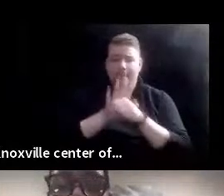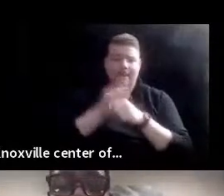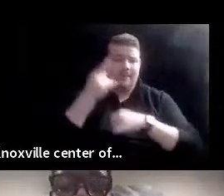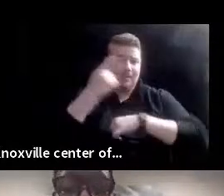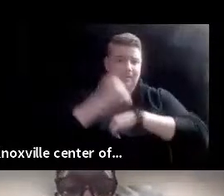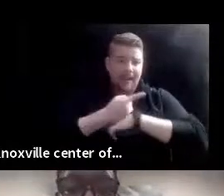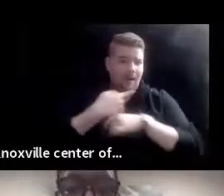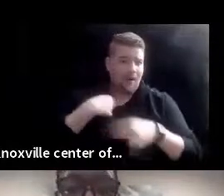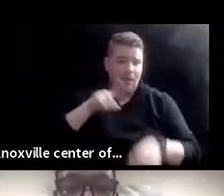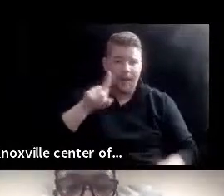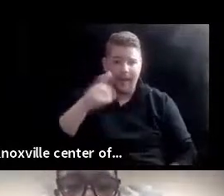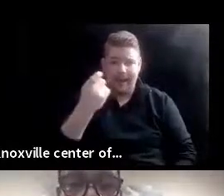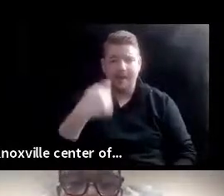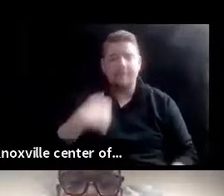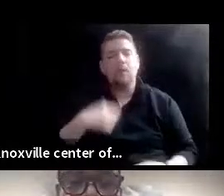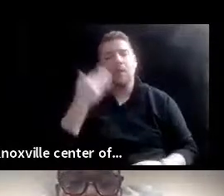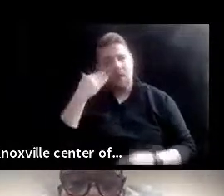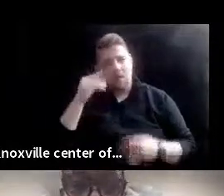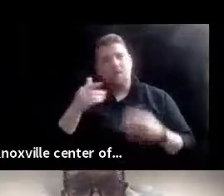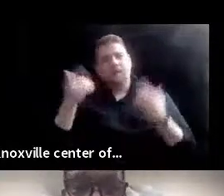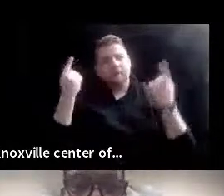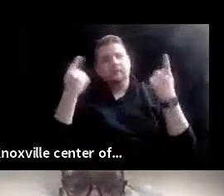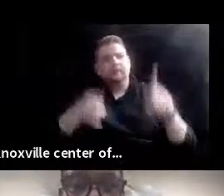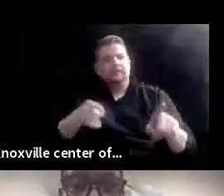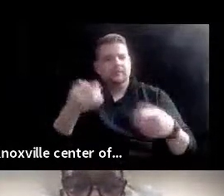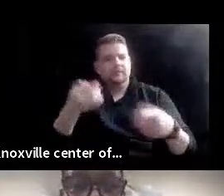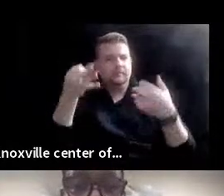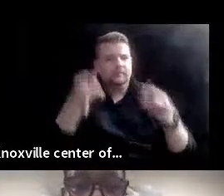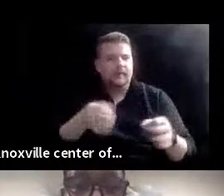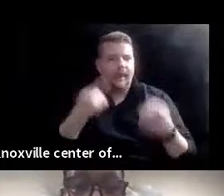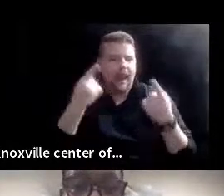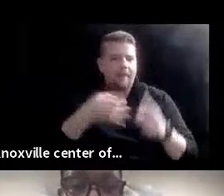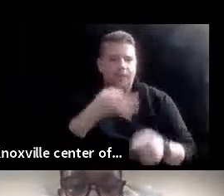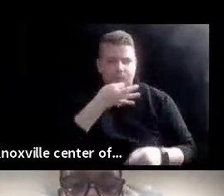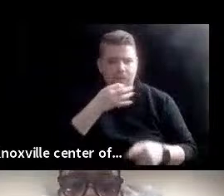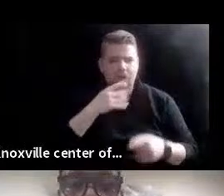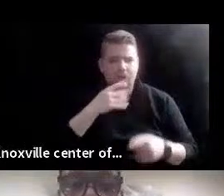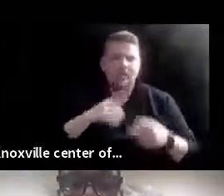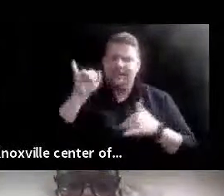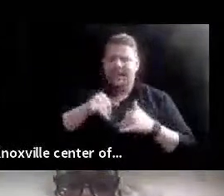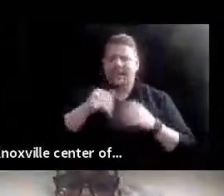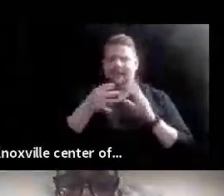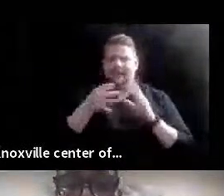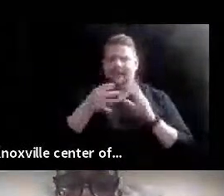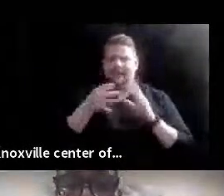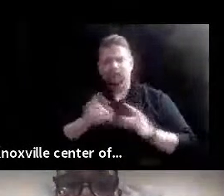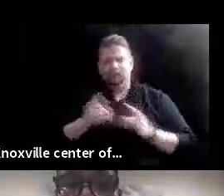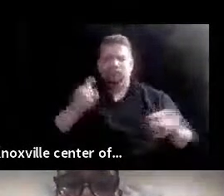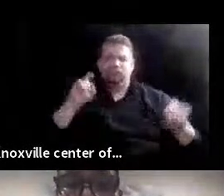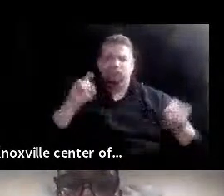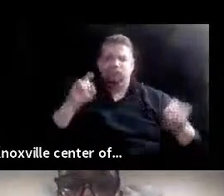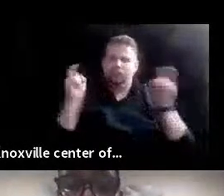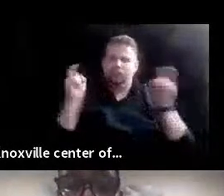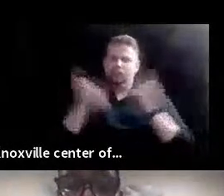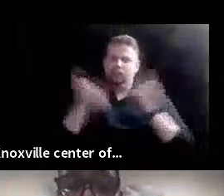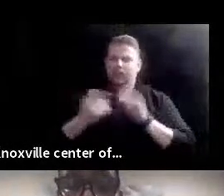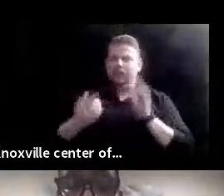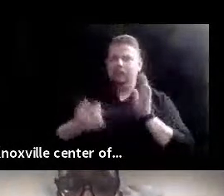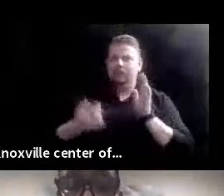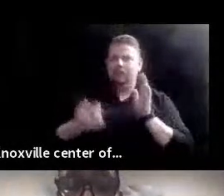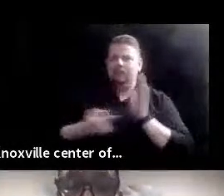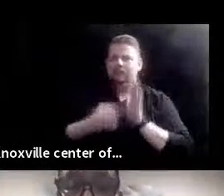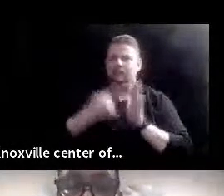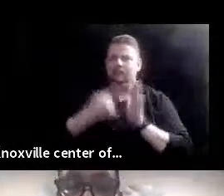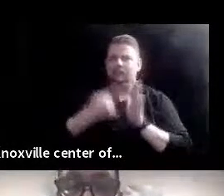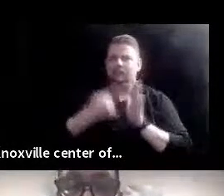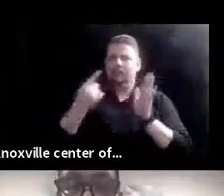we know that it's coming. And it kind of changes the narrative a little bit. I mean, we all need to be